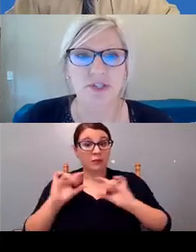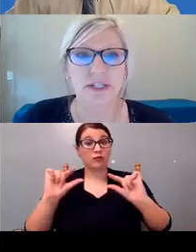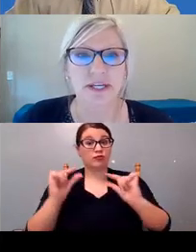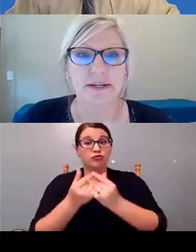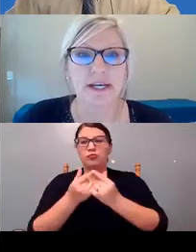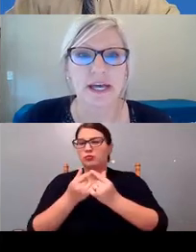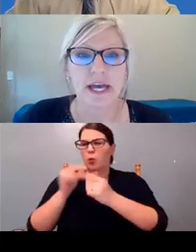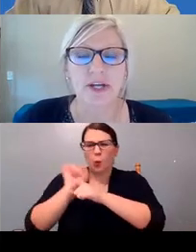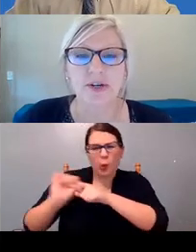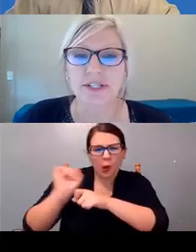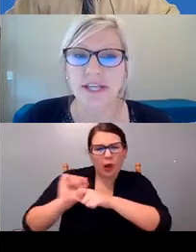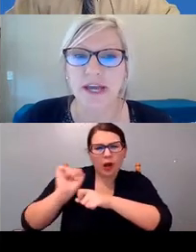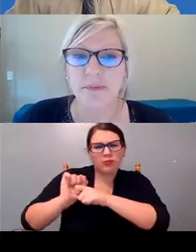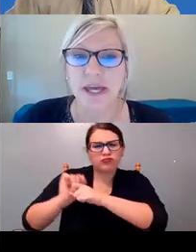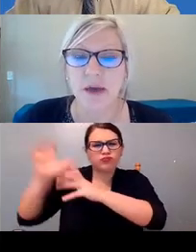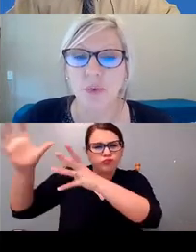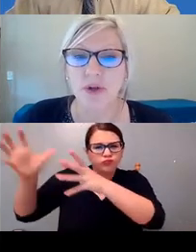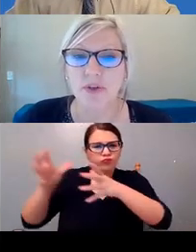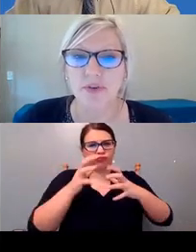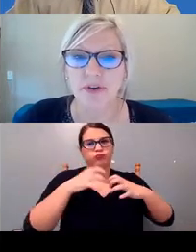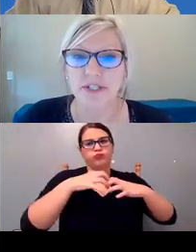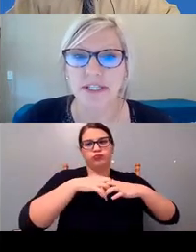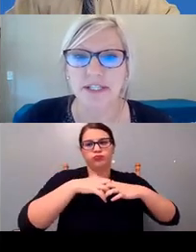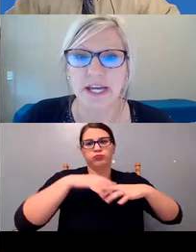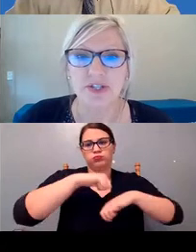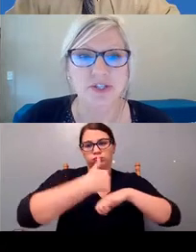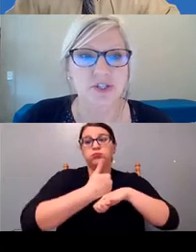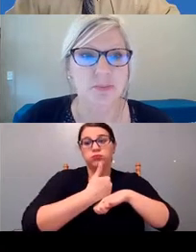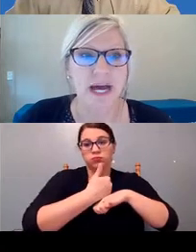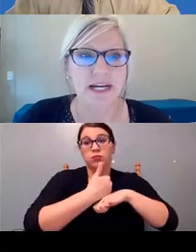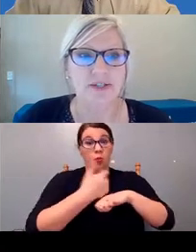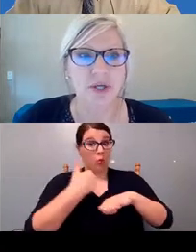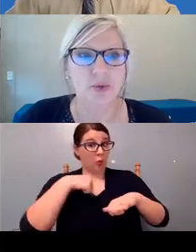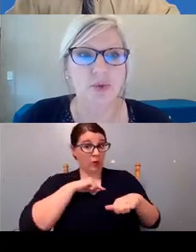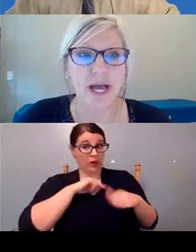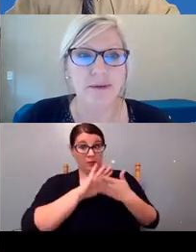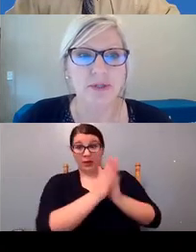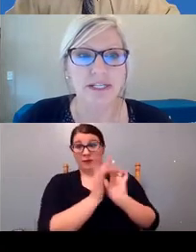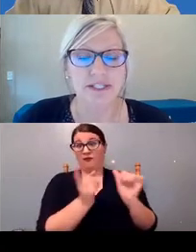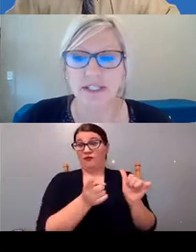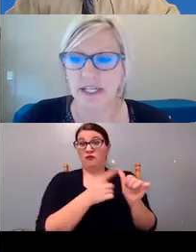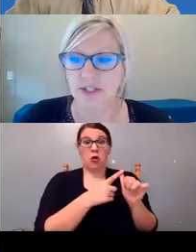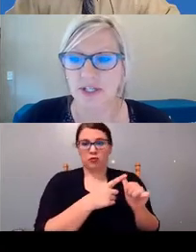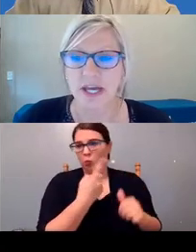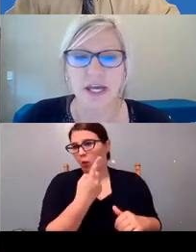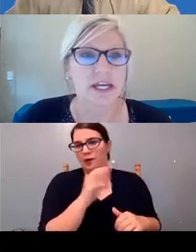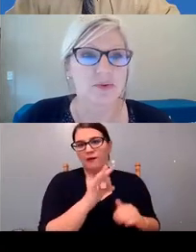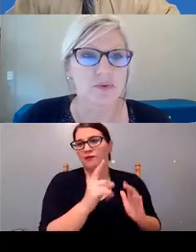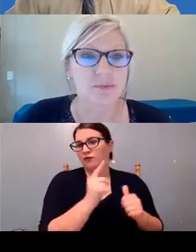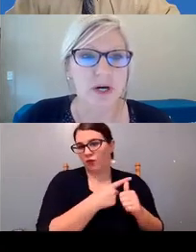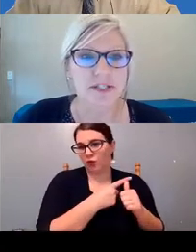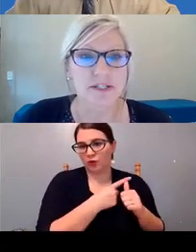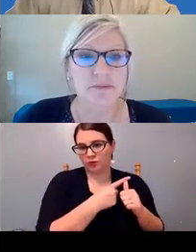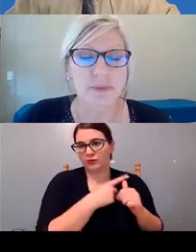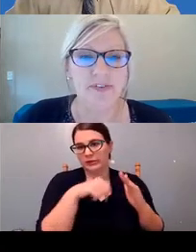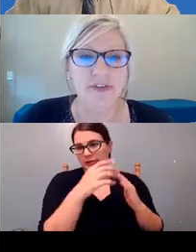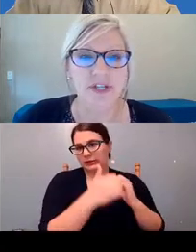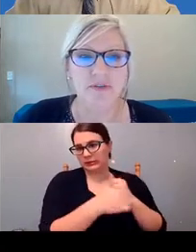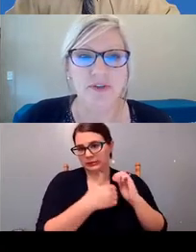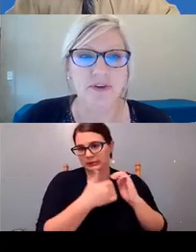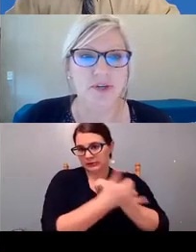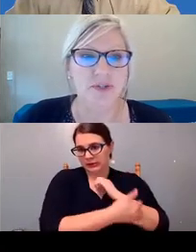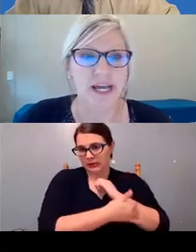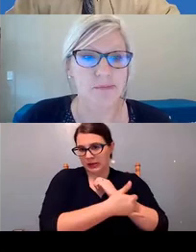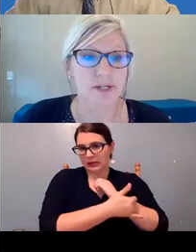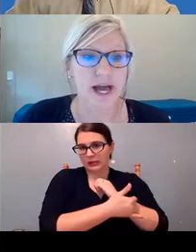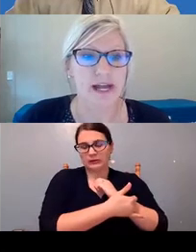West Virginia, and our state became one of the first in the nation to pass local ABLE legislation in response to the passage